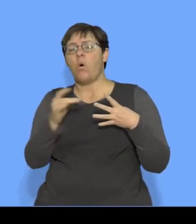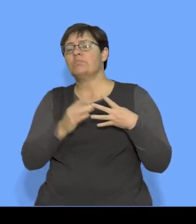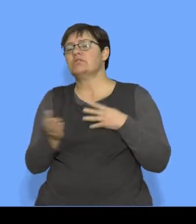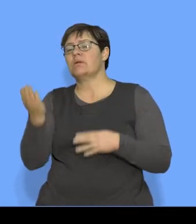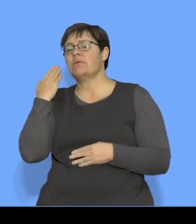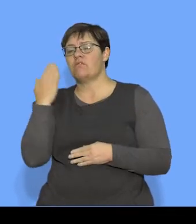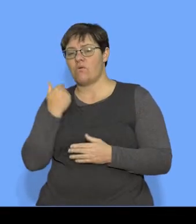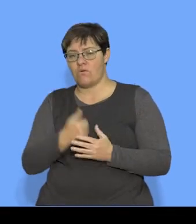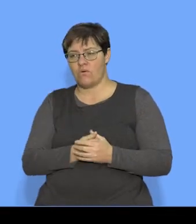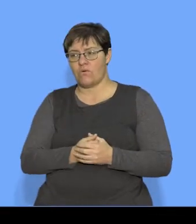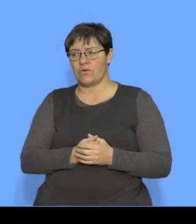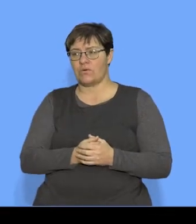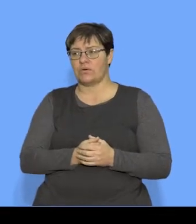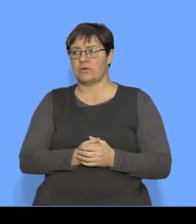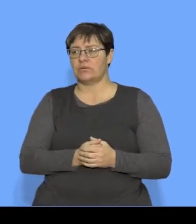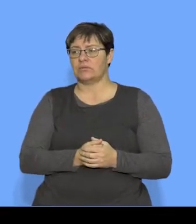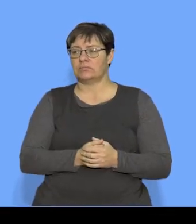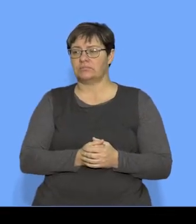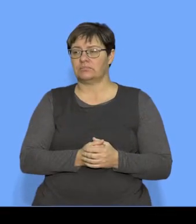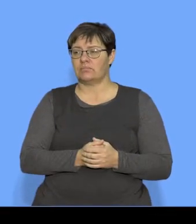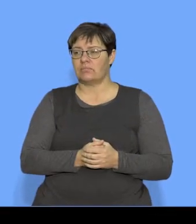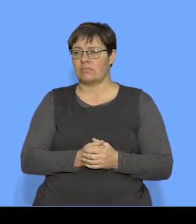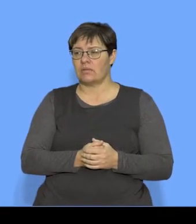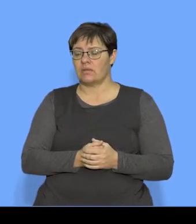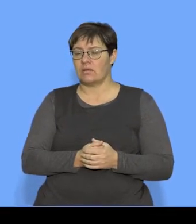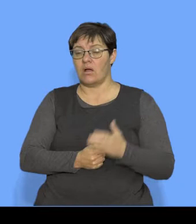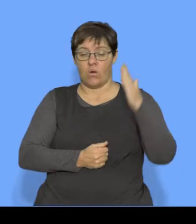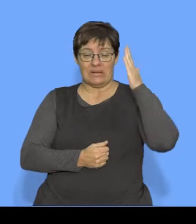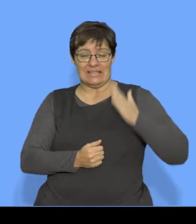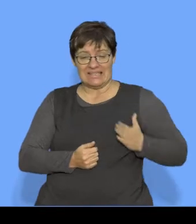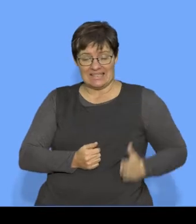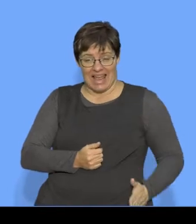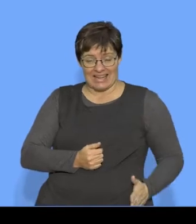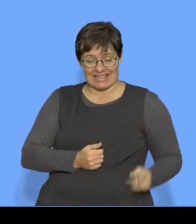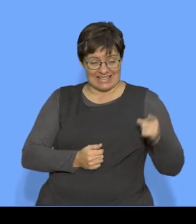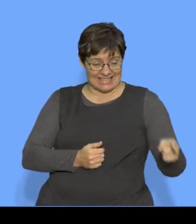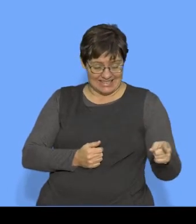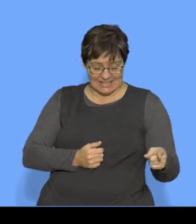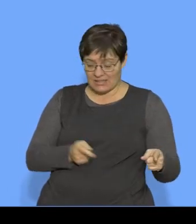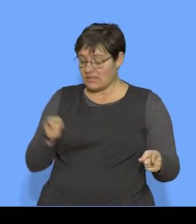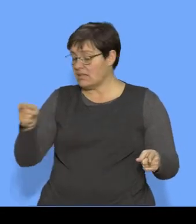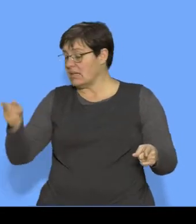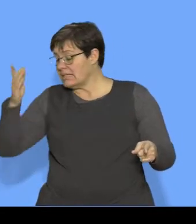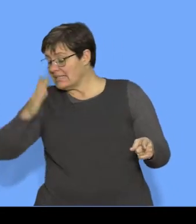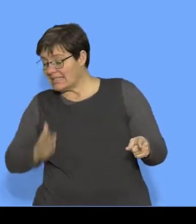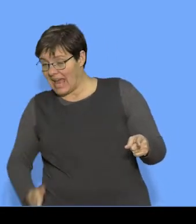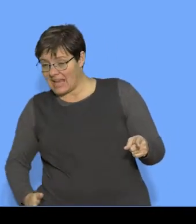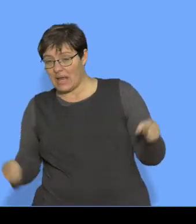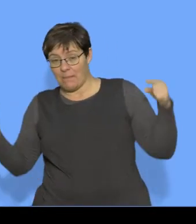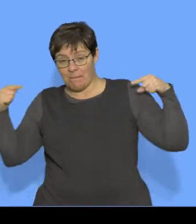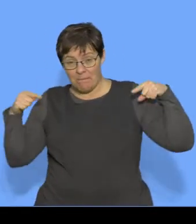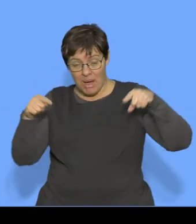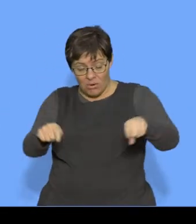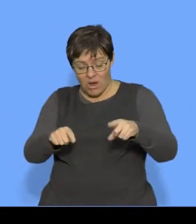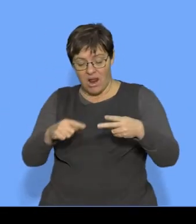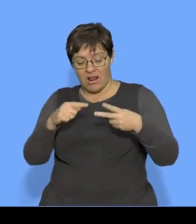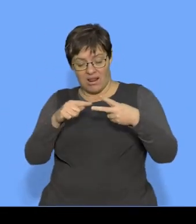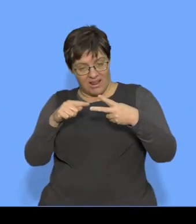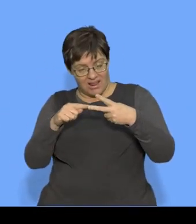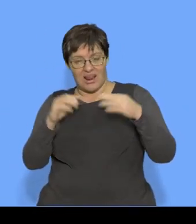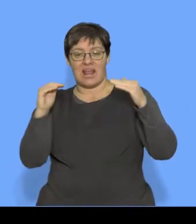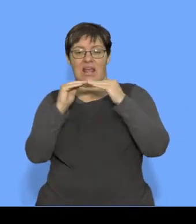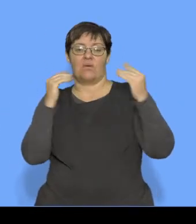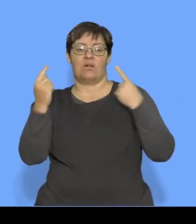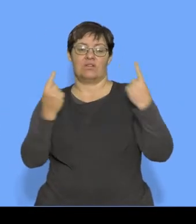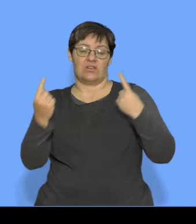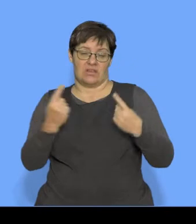I had for you was we can talk about one side, one pair of sides to be parallel